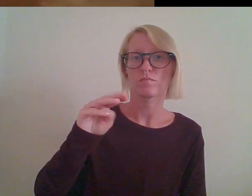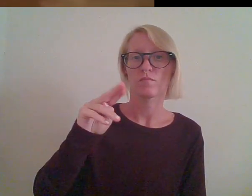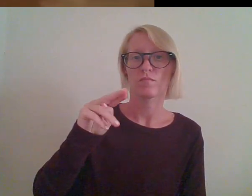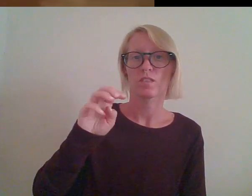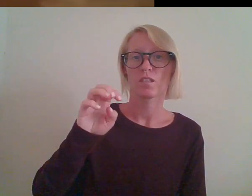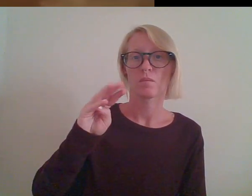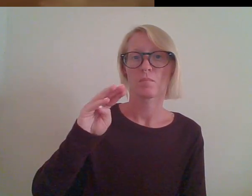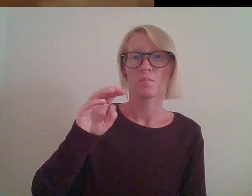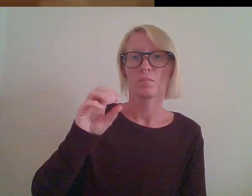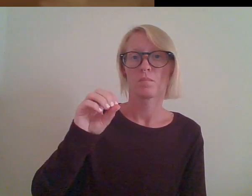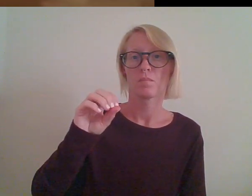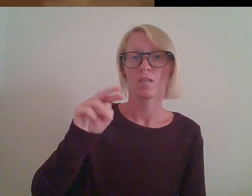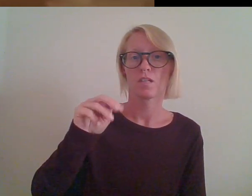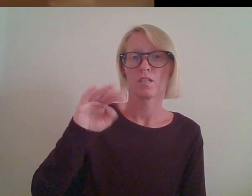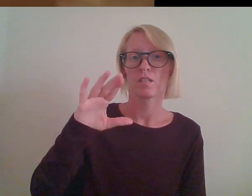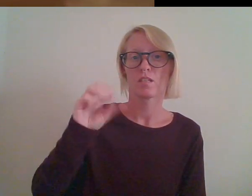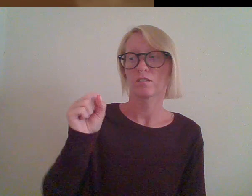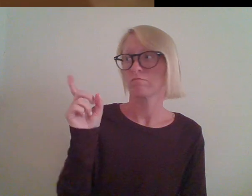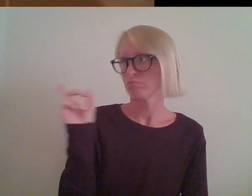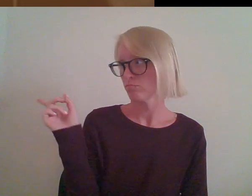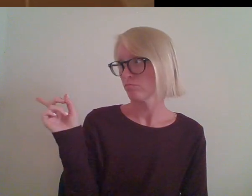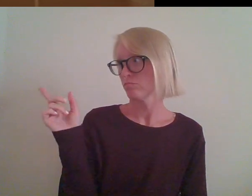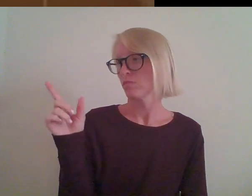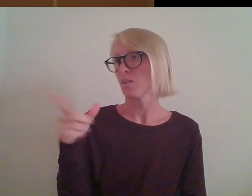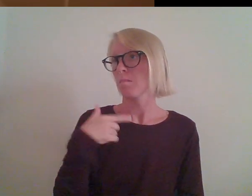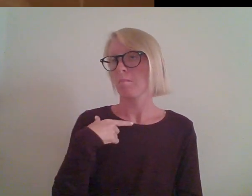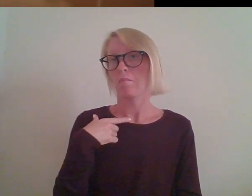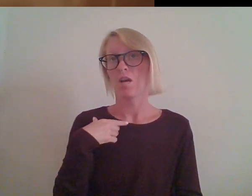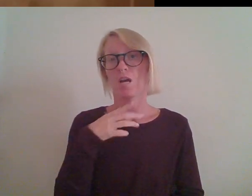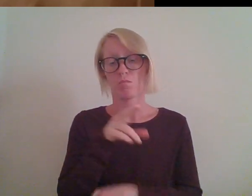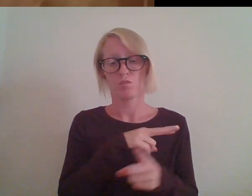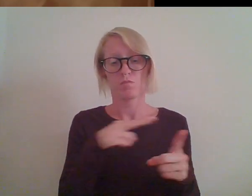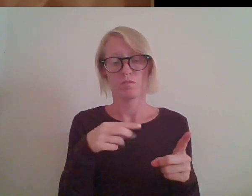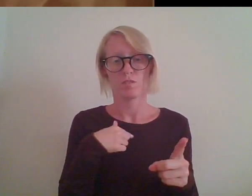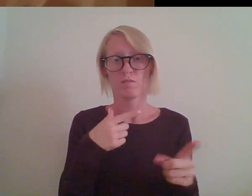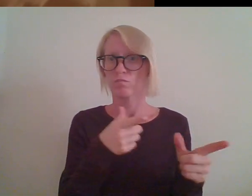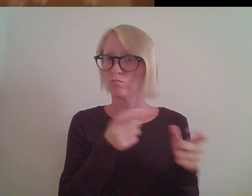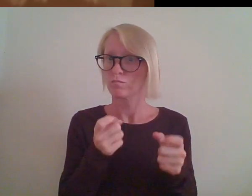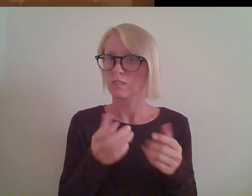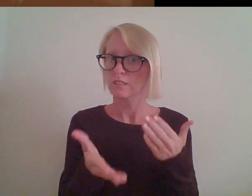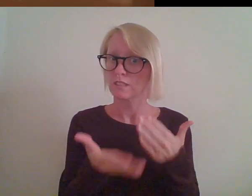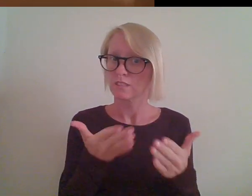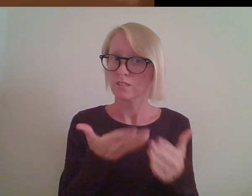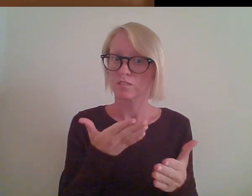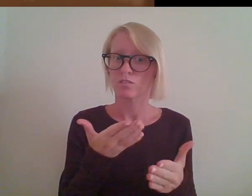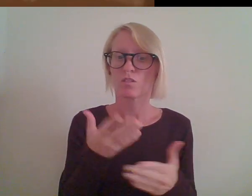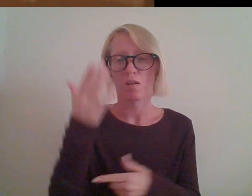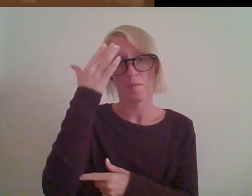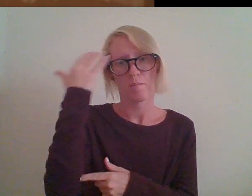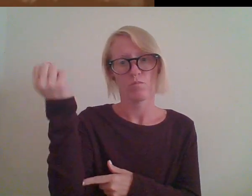In my view, they're quicker, easier than rote memorization, and I do use them.